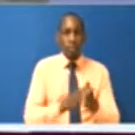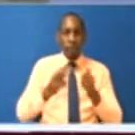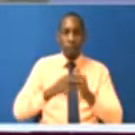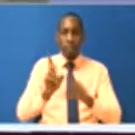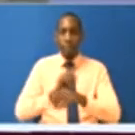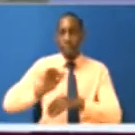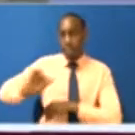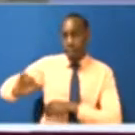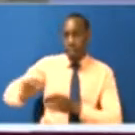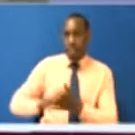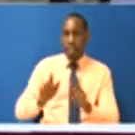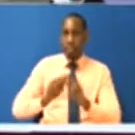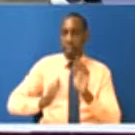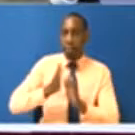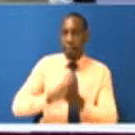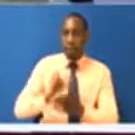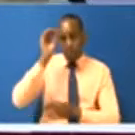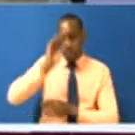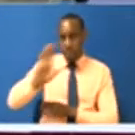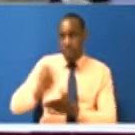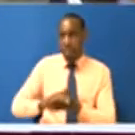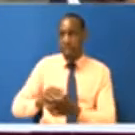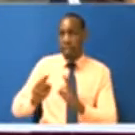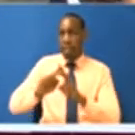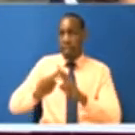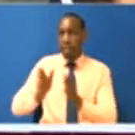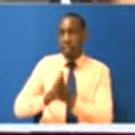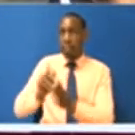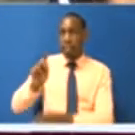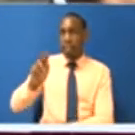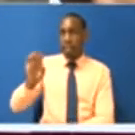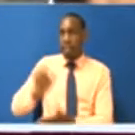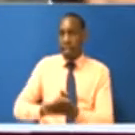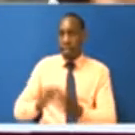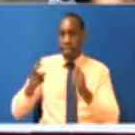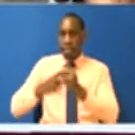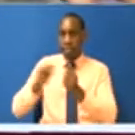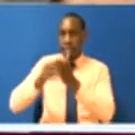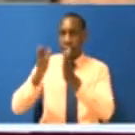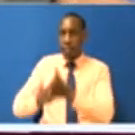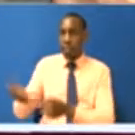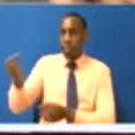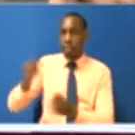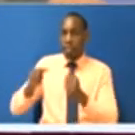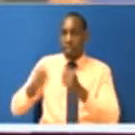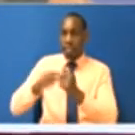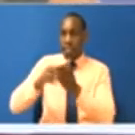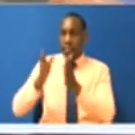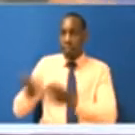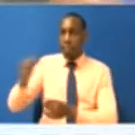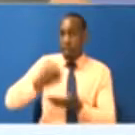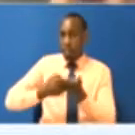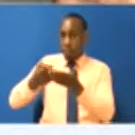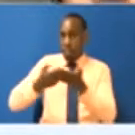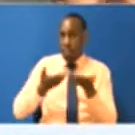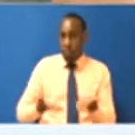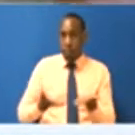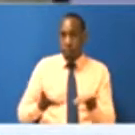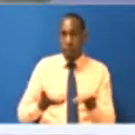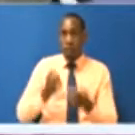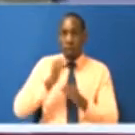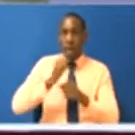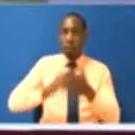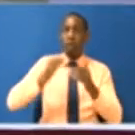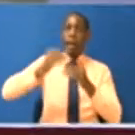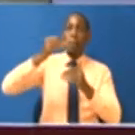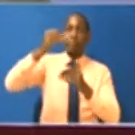minutes or less and immediately hear from you karen i'll start with you what do the seven who then showed up six who showed up for this debate now do moving